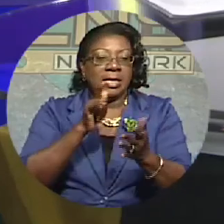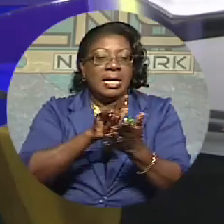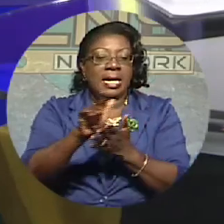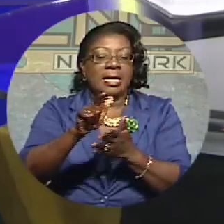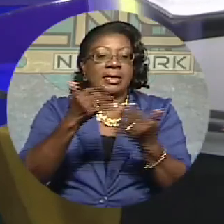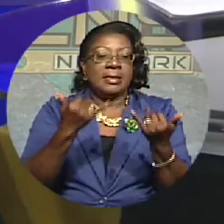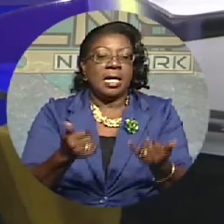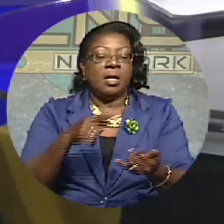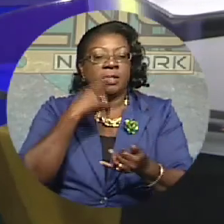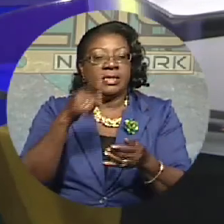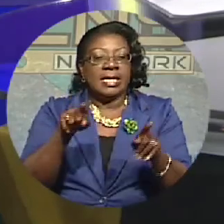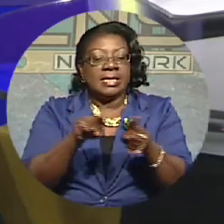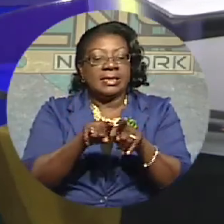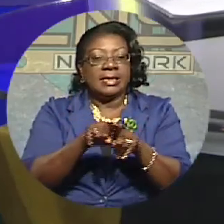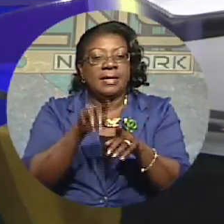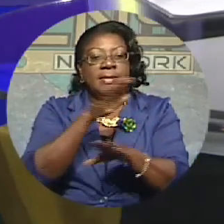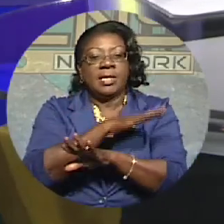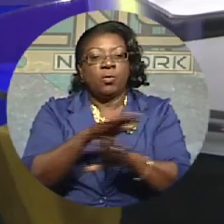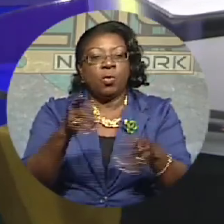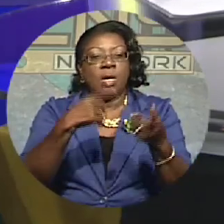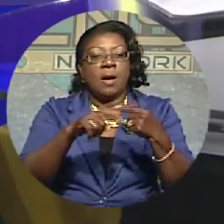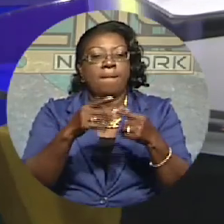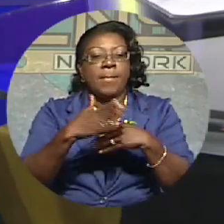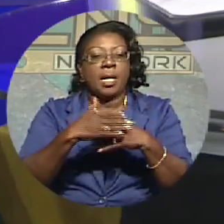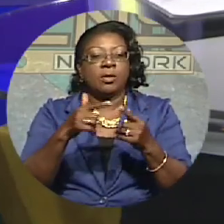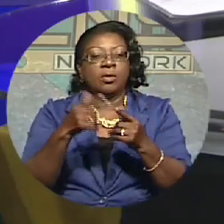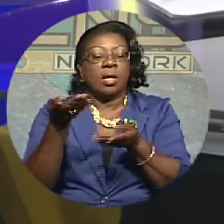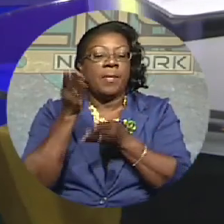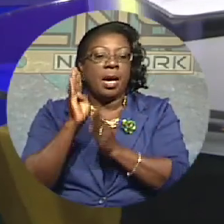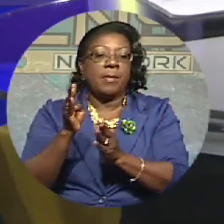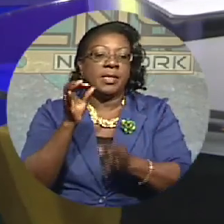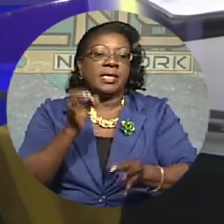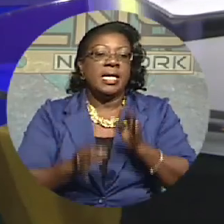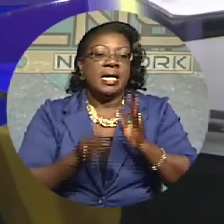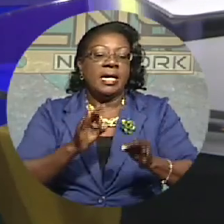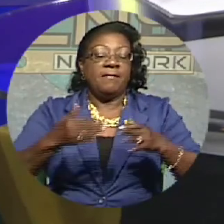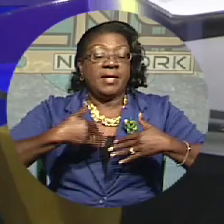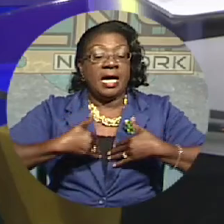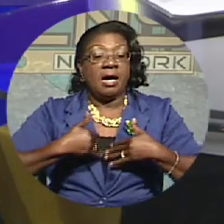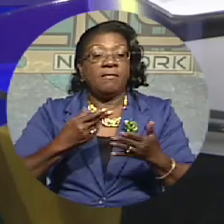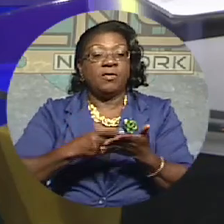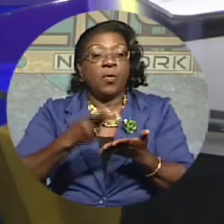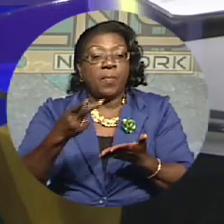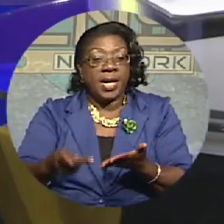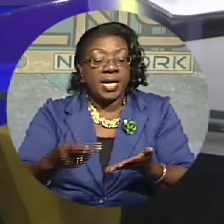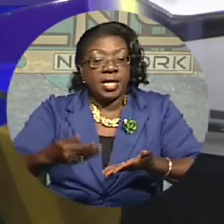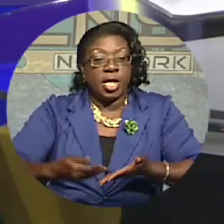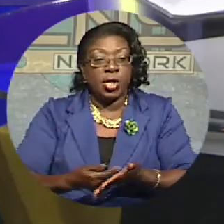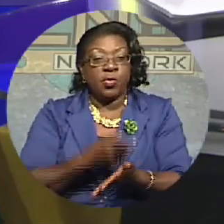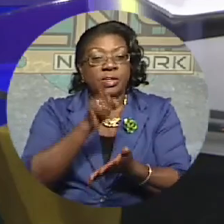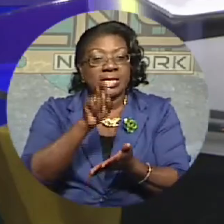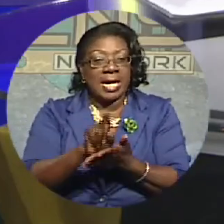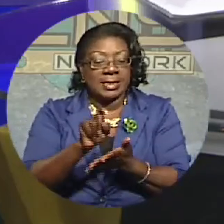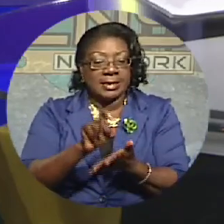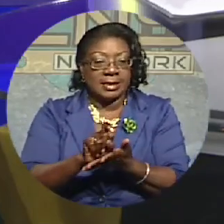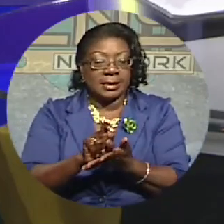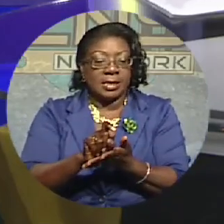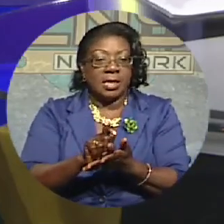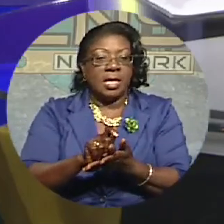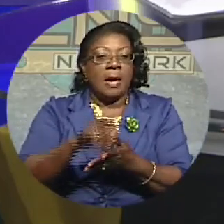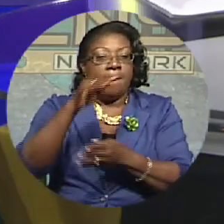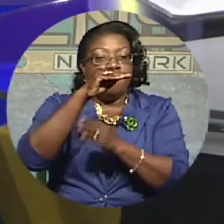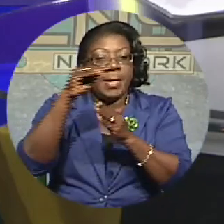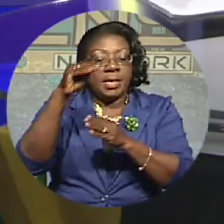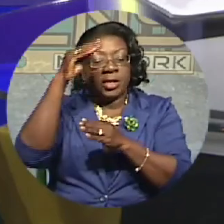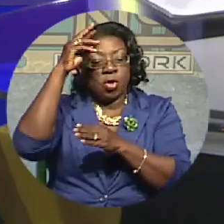fees aren't reversed. Now, Minister of Financial Services Ryan Pinder is defending the government's stance and says he's prepared to wait out any action, though